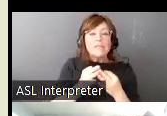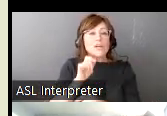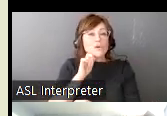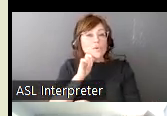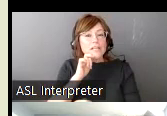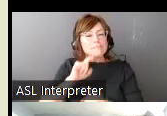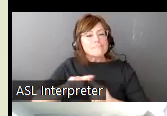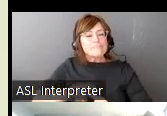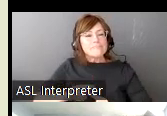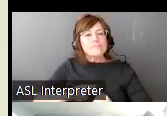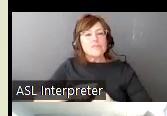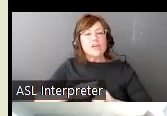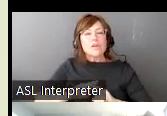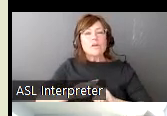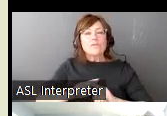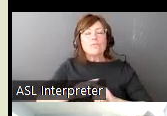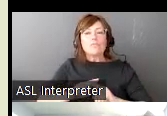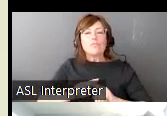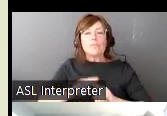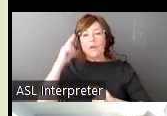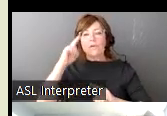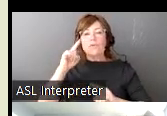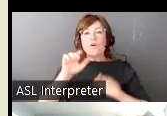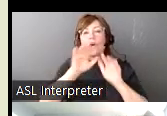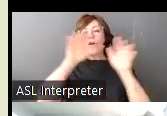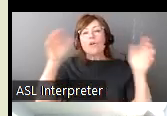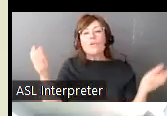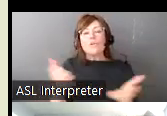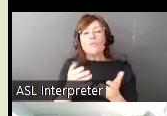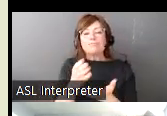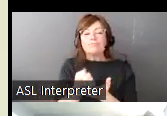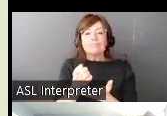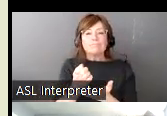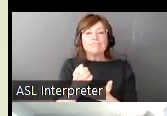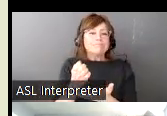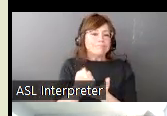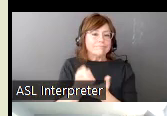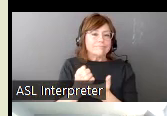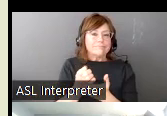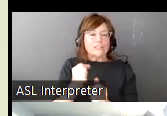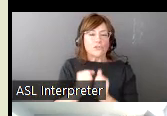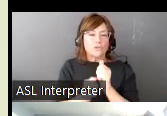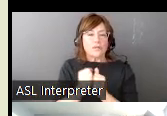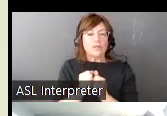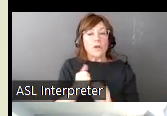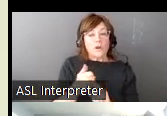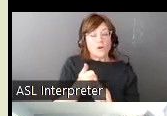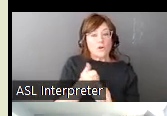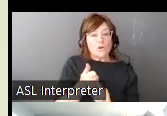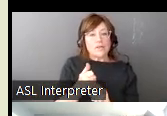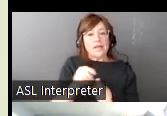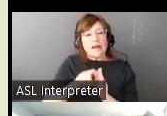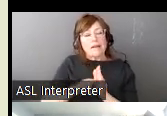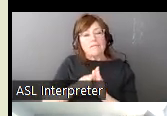of neoliberalism and global economic restructuring. She is also the co-investigator of two